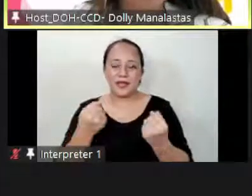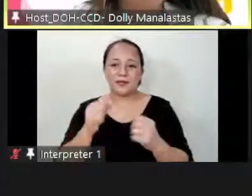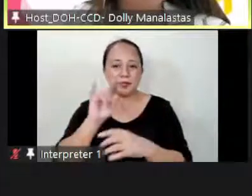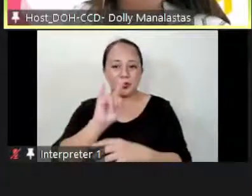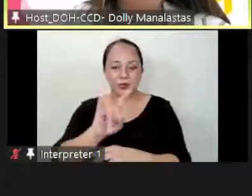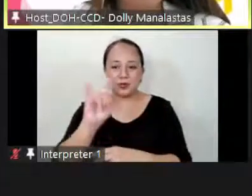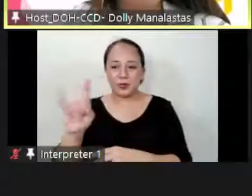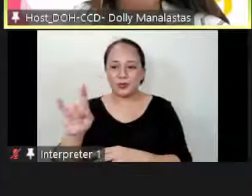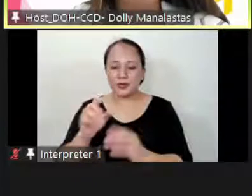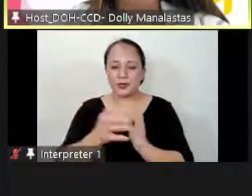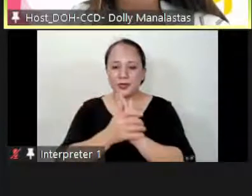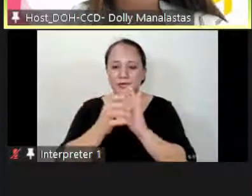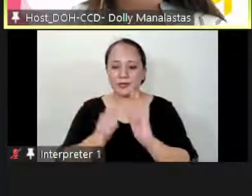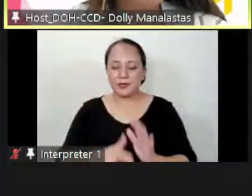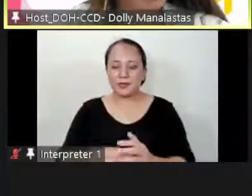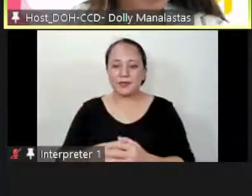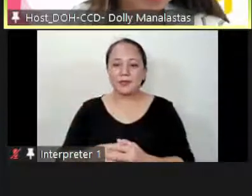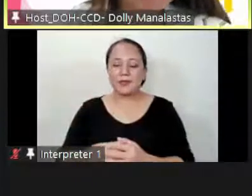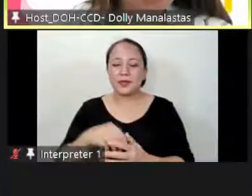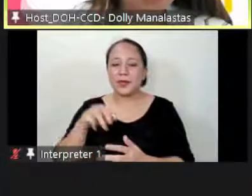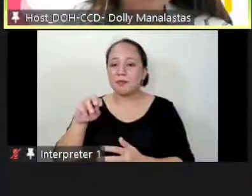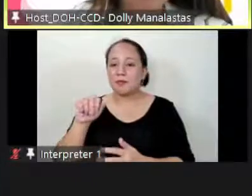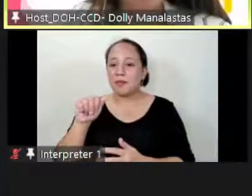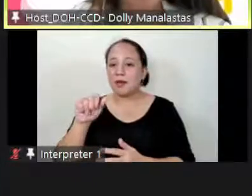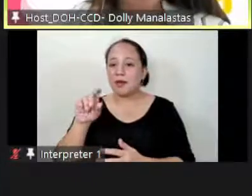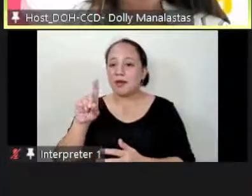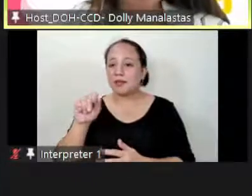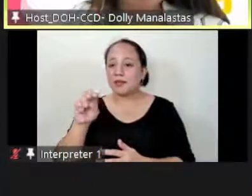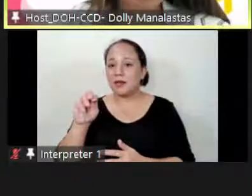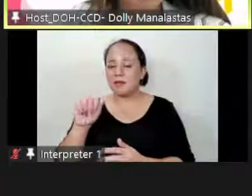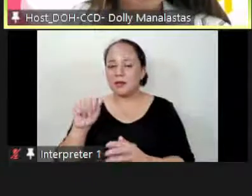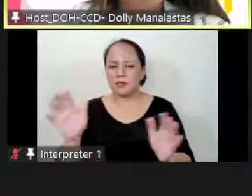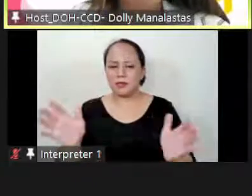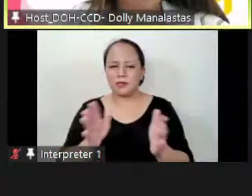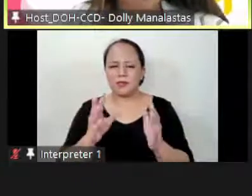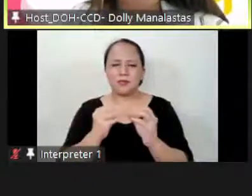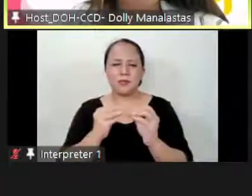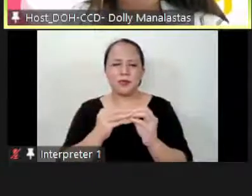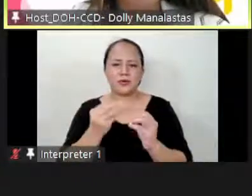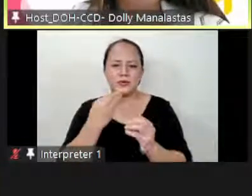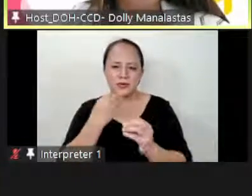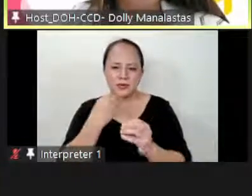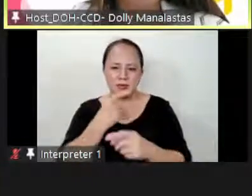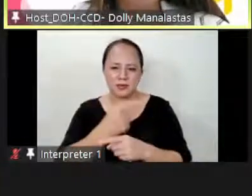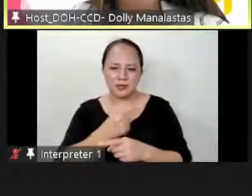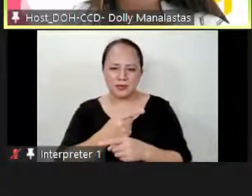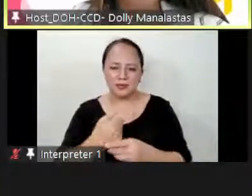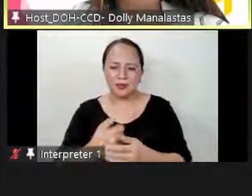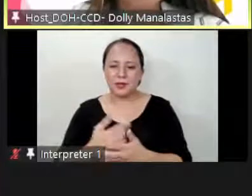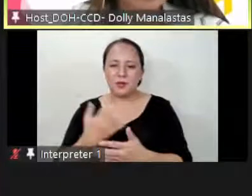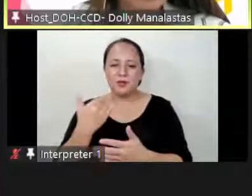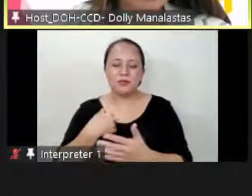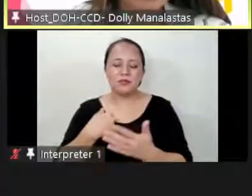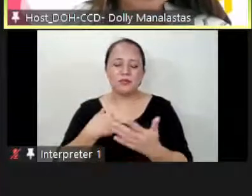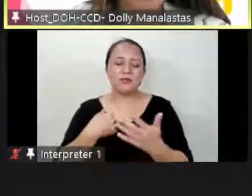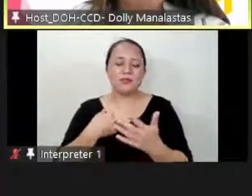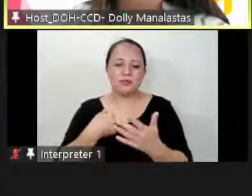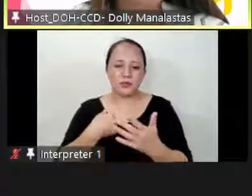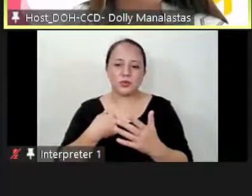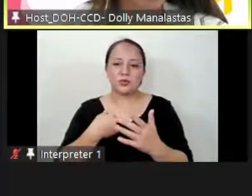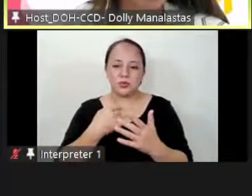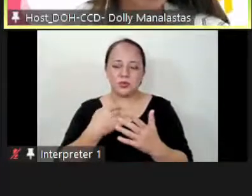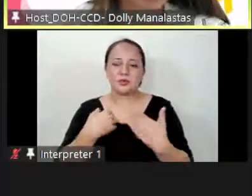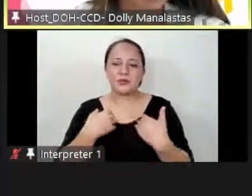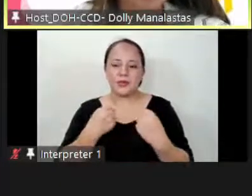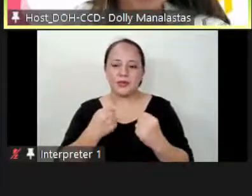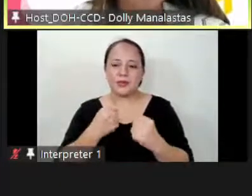expert, Dr. Meng Madamba, we encourage everyone to move more and eat right, which is one of the key healthy habits